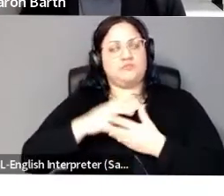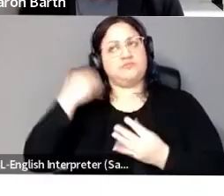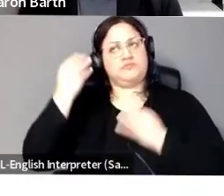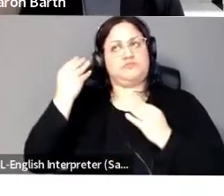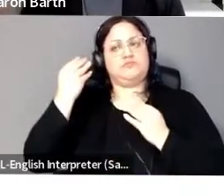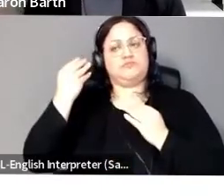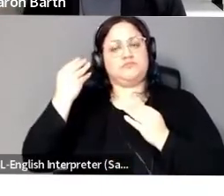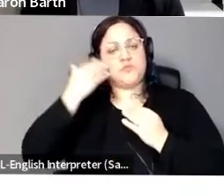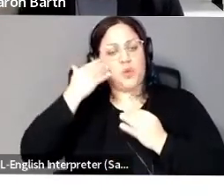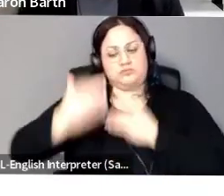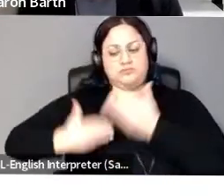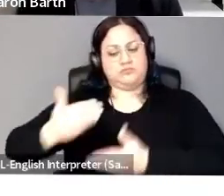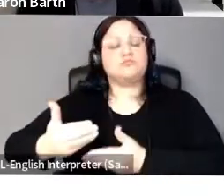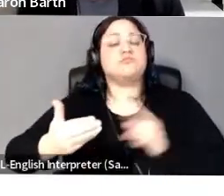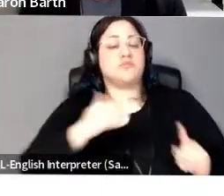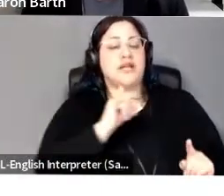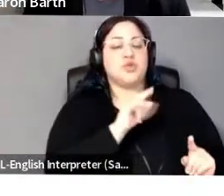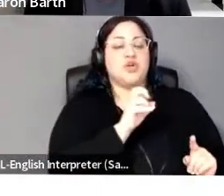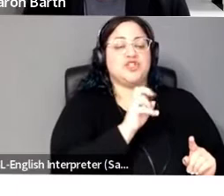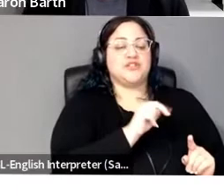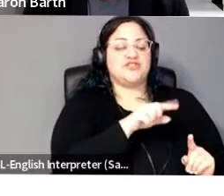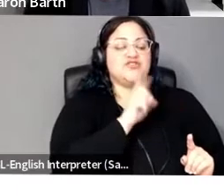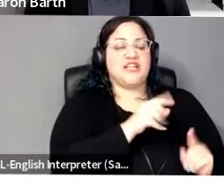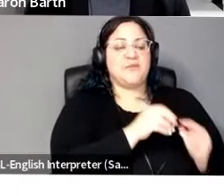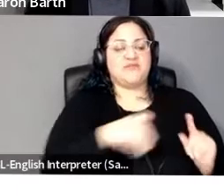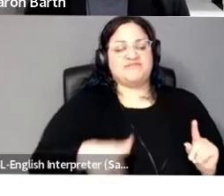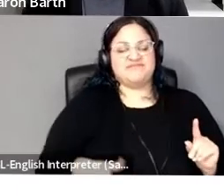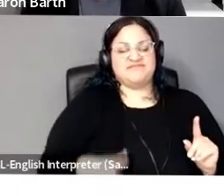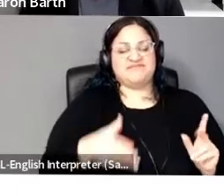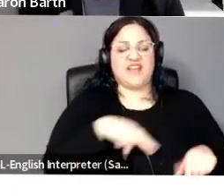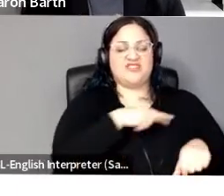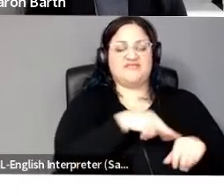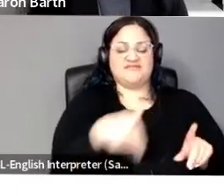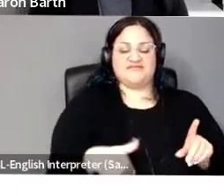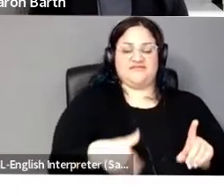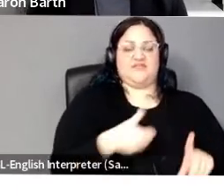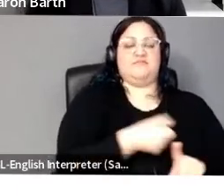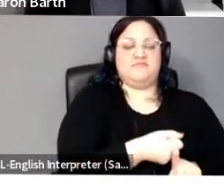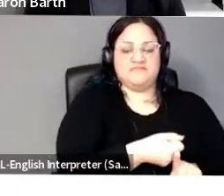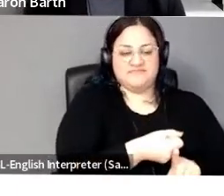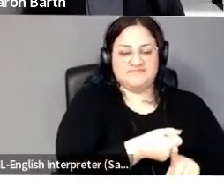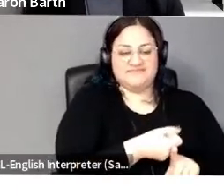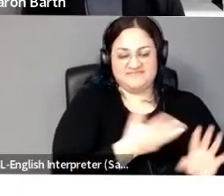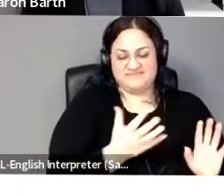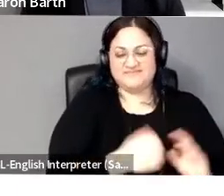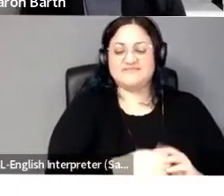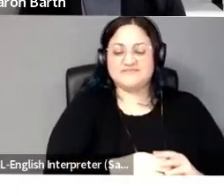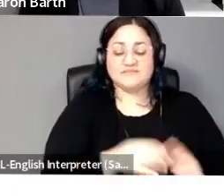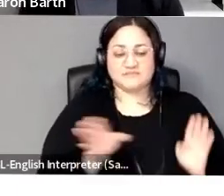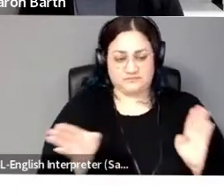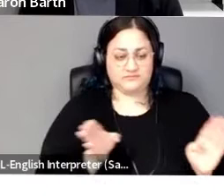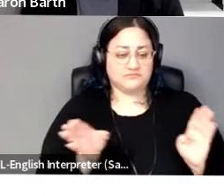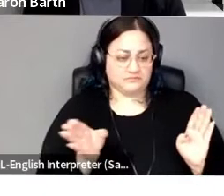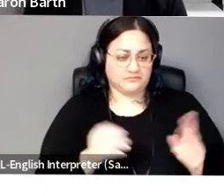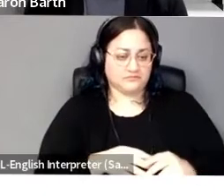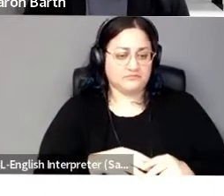below the surface and emerges, and we don't really have as much control over. It's more reason is more deliberate.